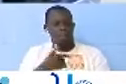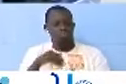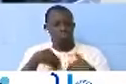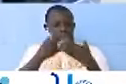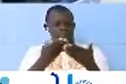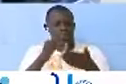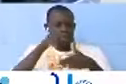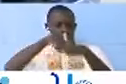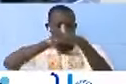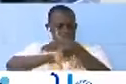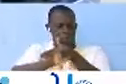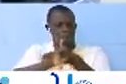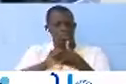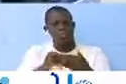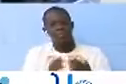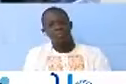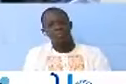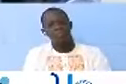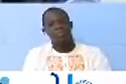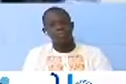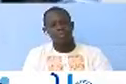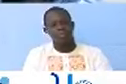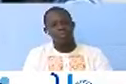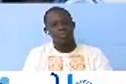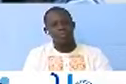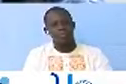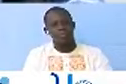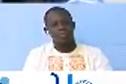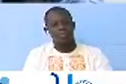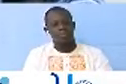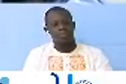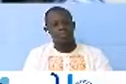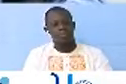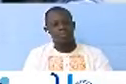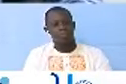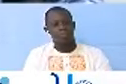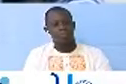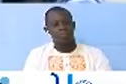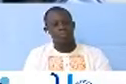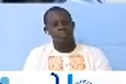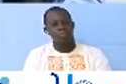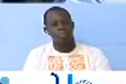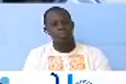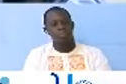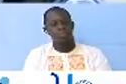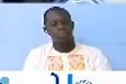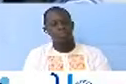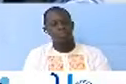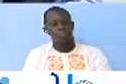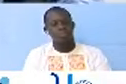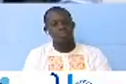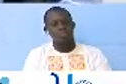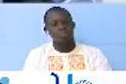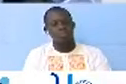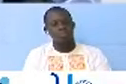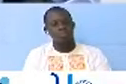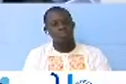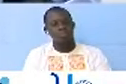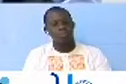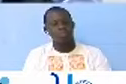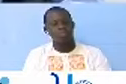employed al de maroto ye apen wona tin 3 months for 4 months ngamin